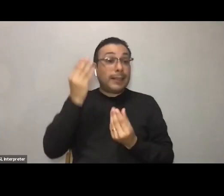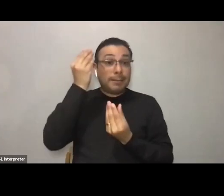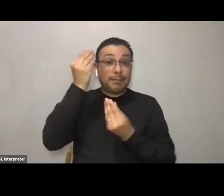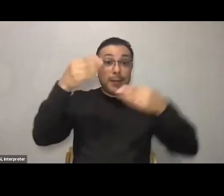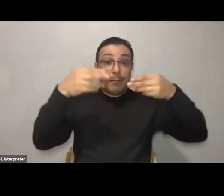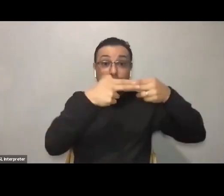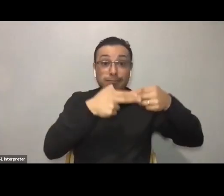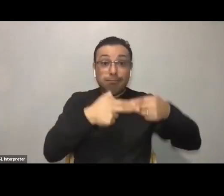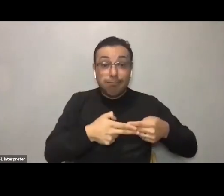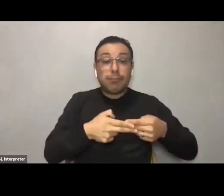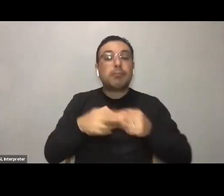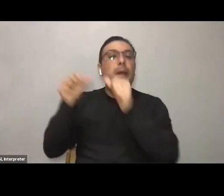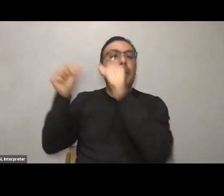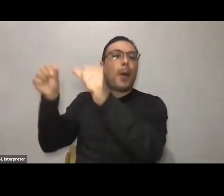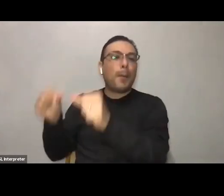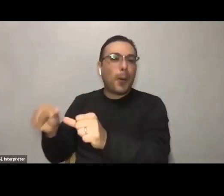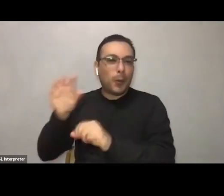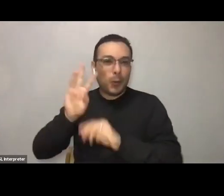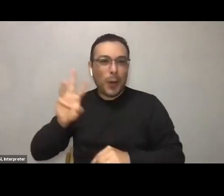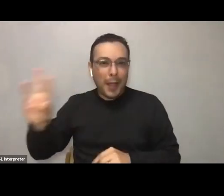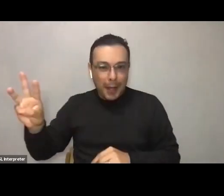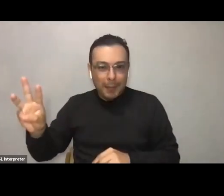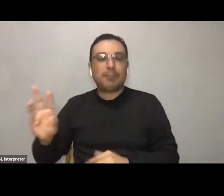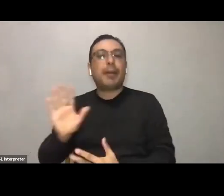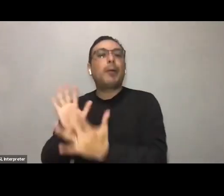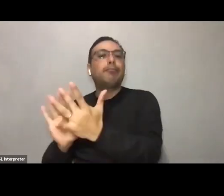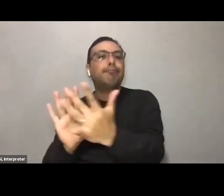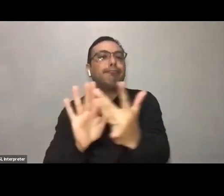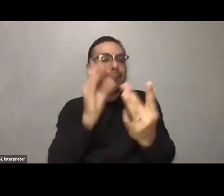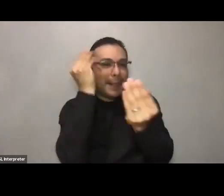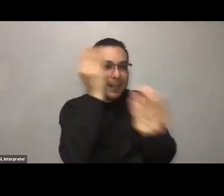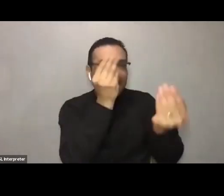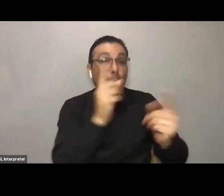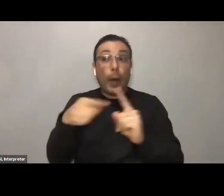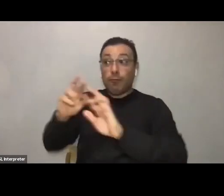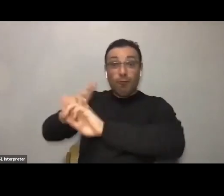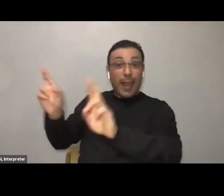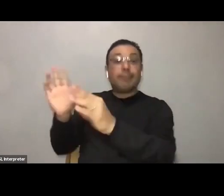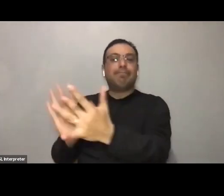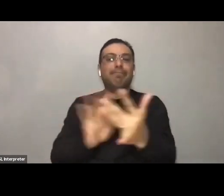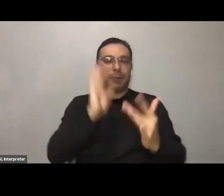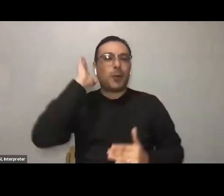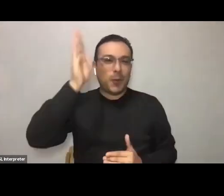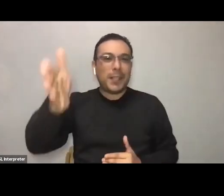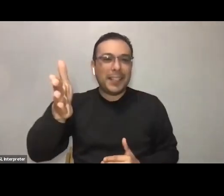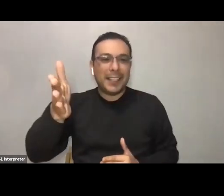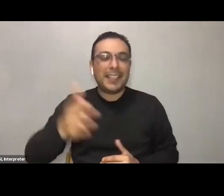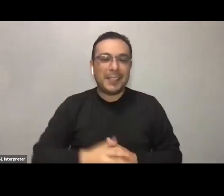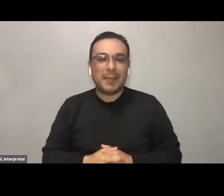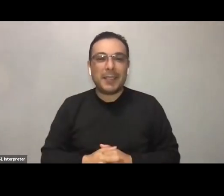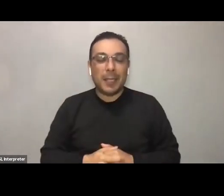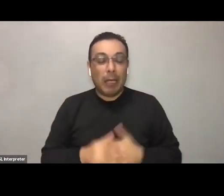to all registrants when they are available. I want to now introduce the session.